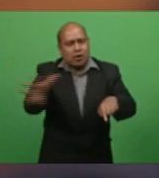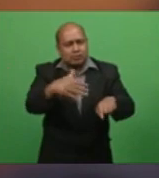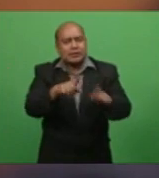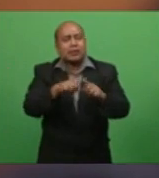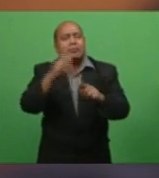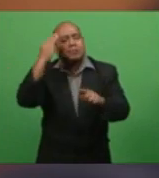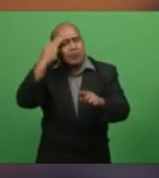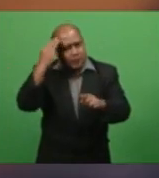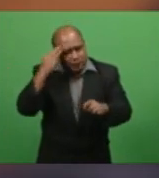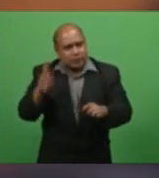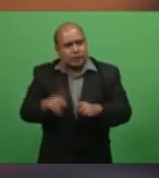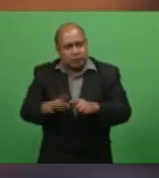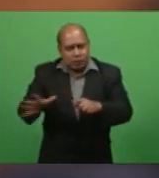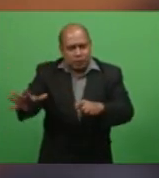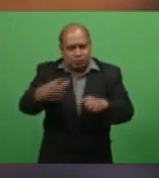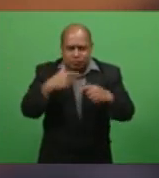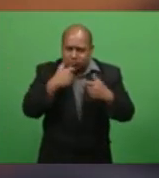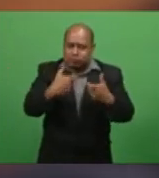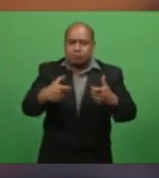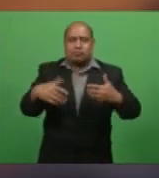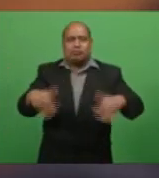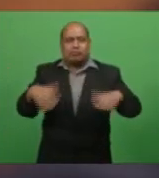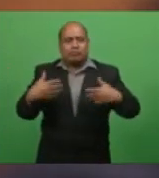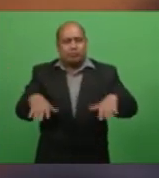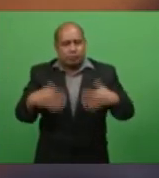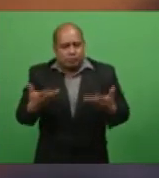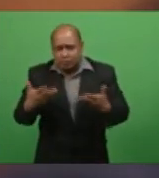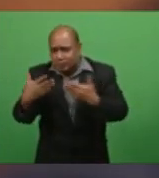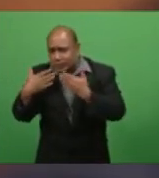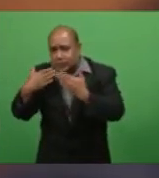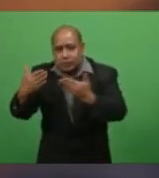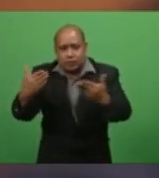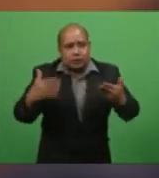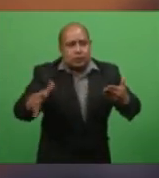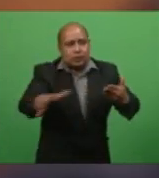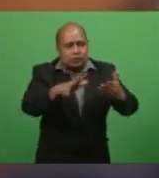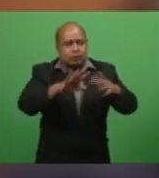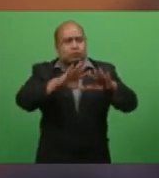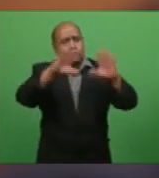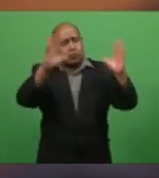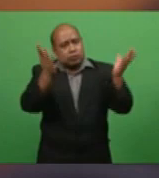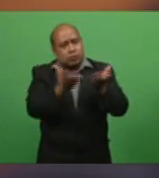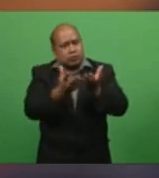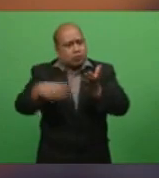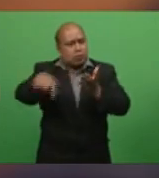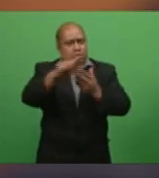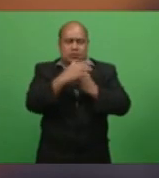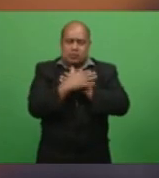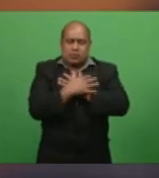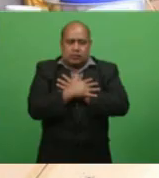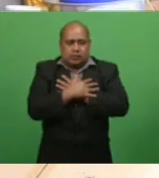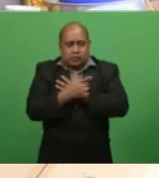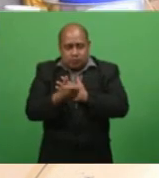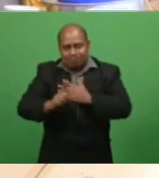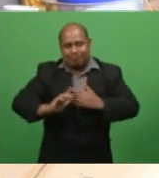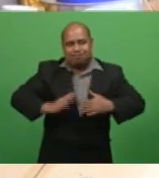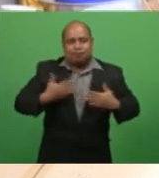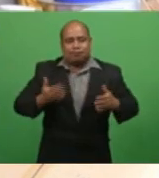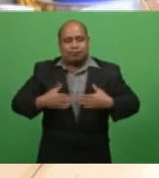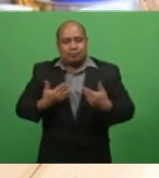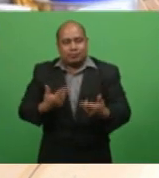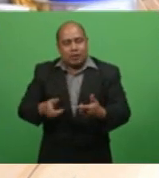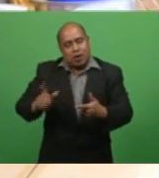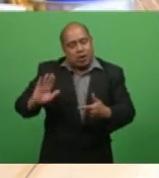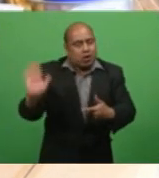our amazing moms. Thank you for making our world so full of love and joy. Wishing you all a fabulous Mother's Day. Mother's